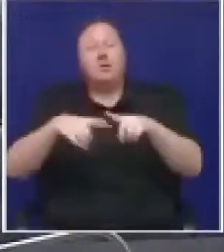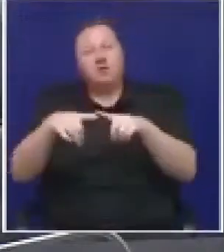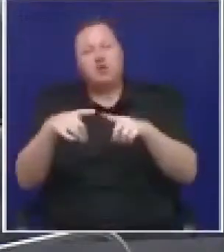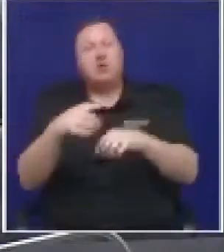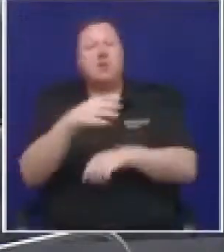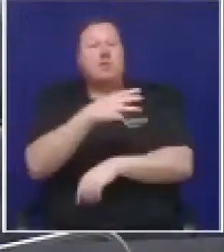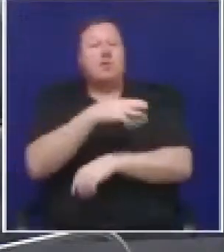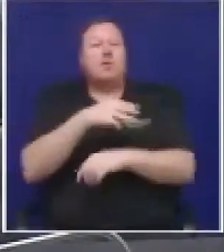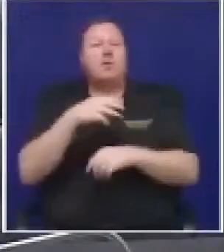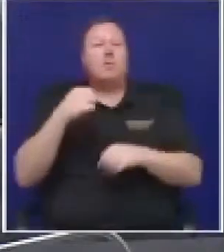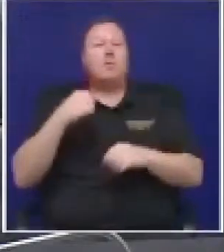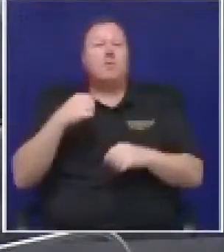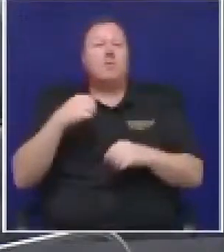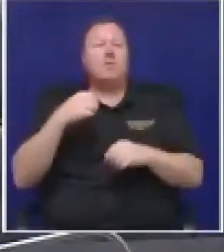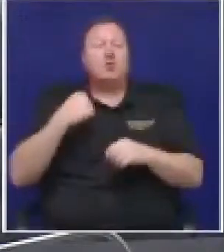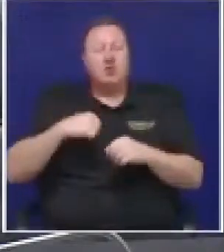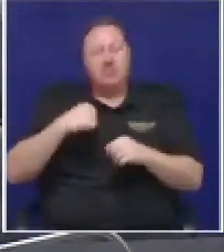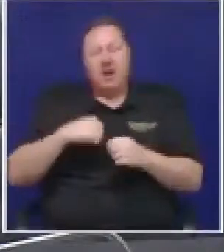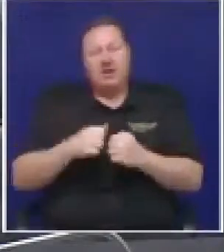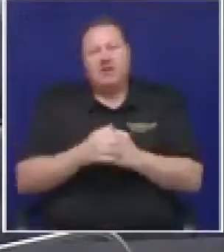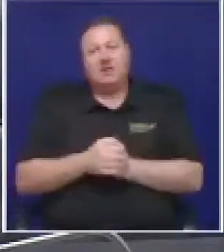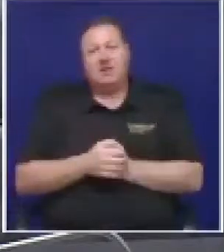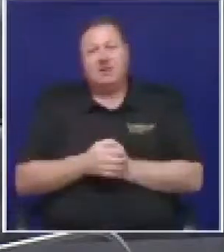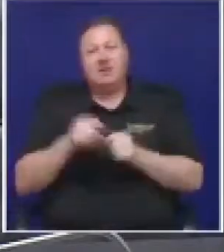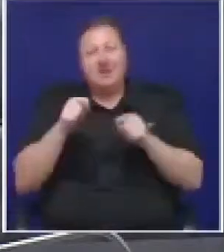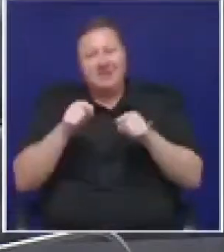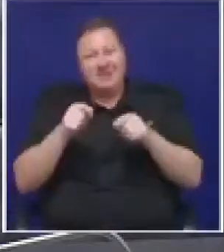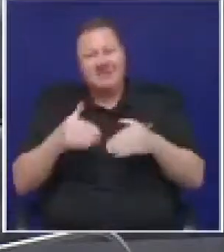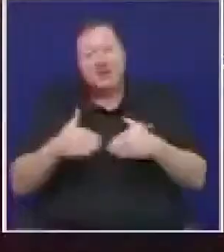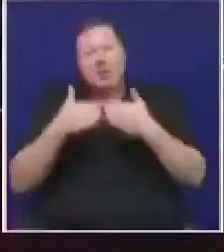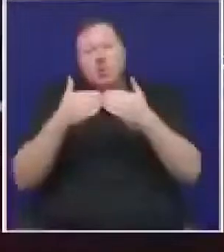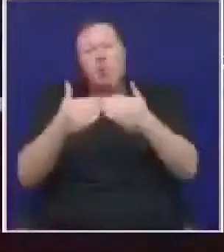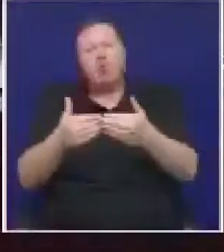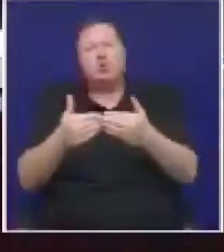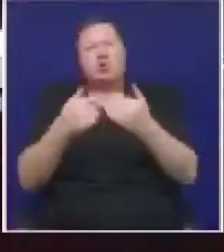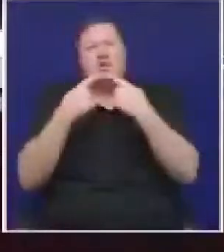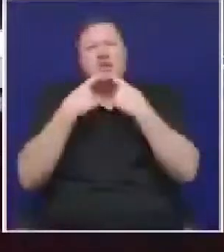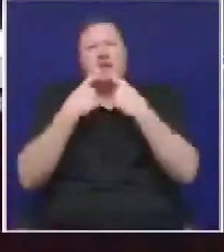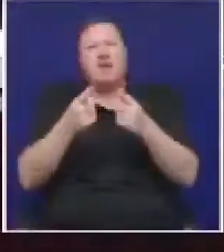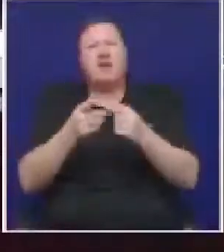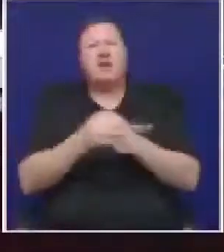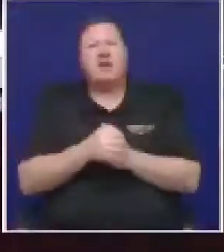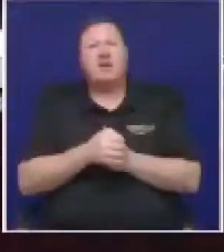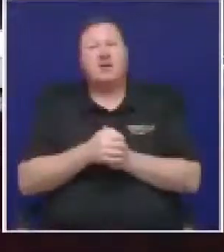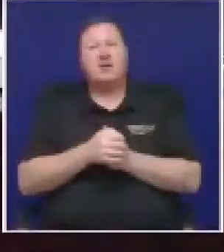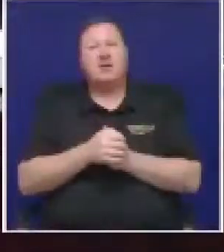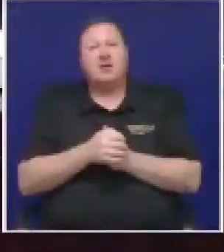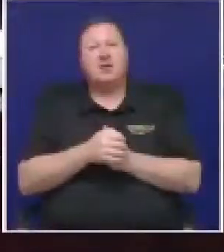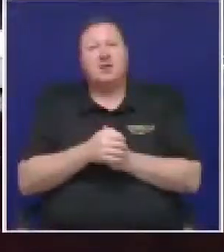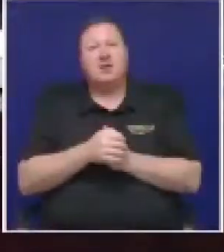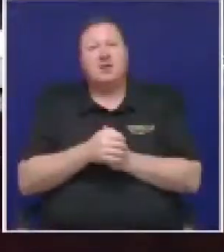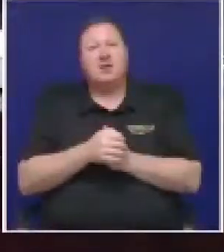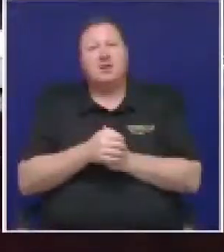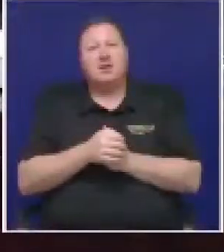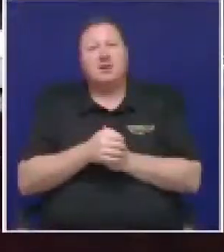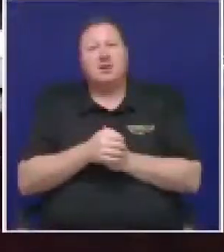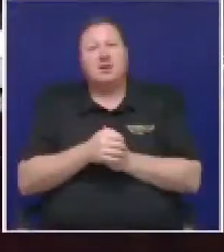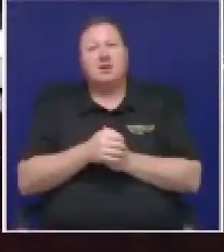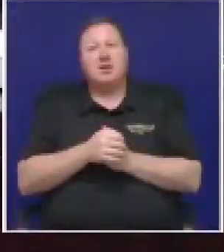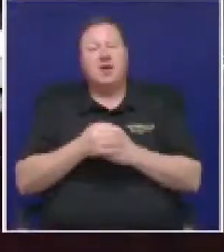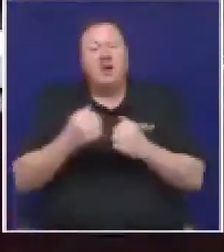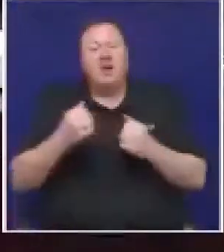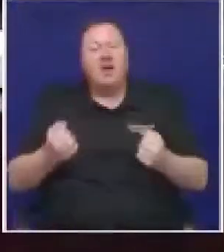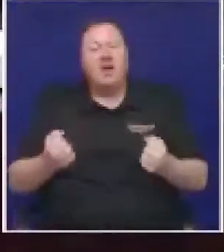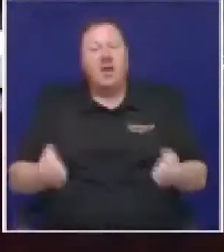So this is an approach of saying, bring your efforts